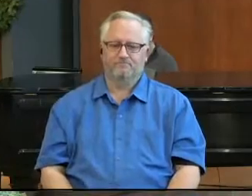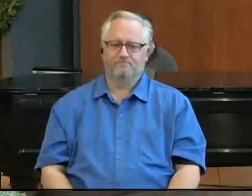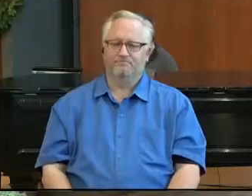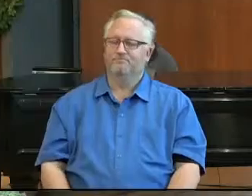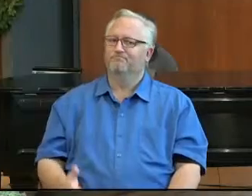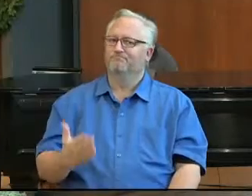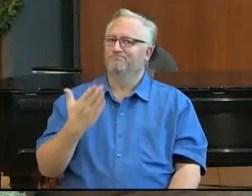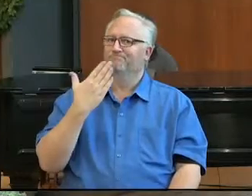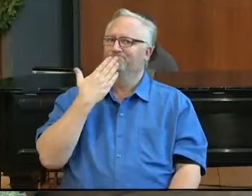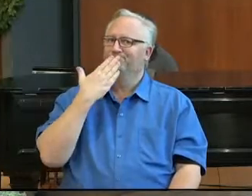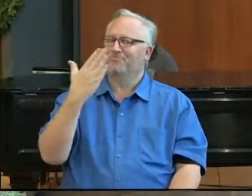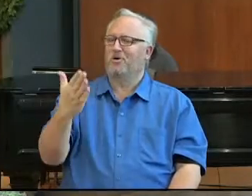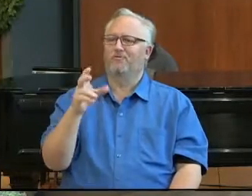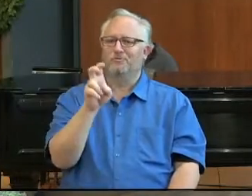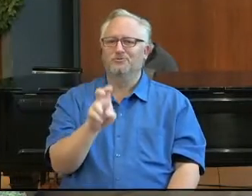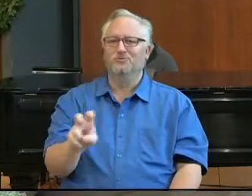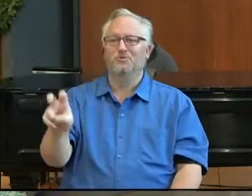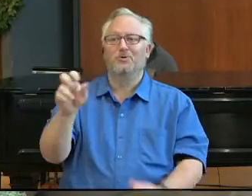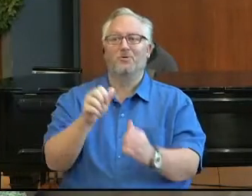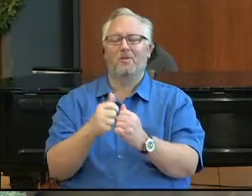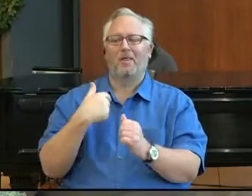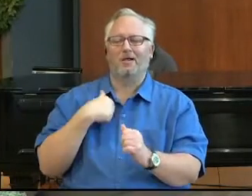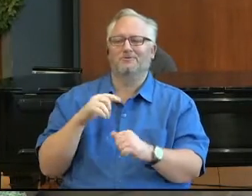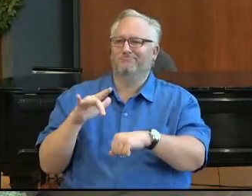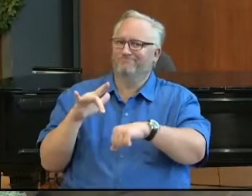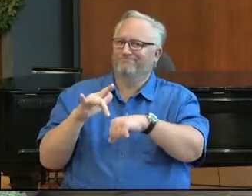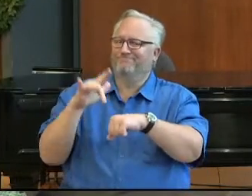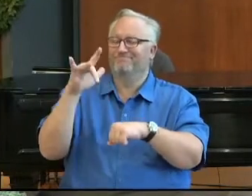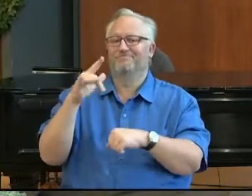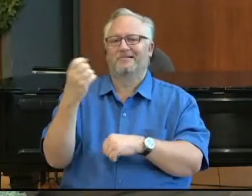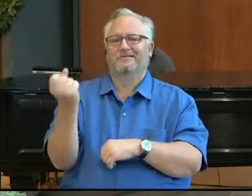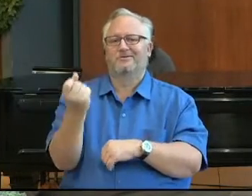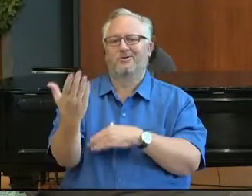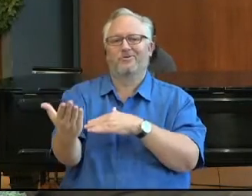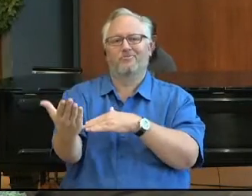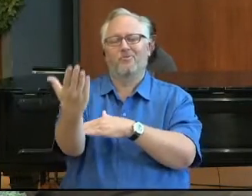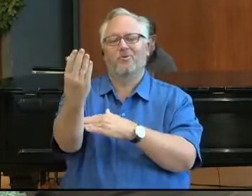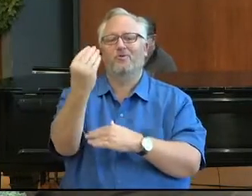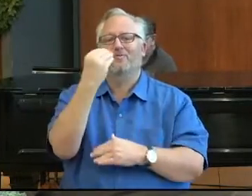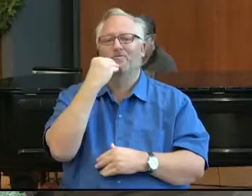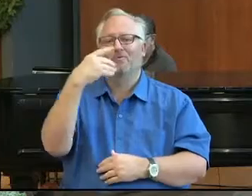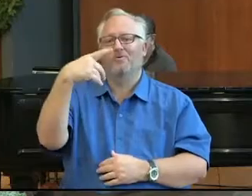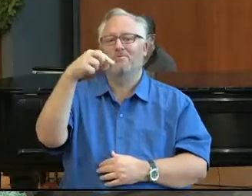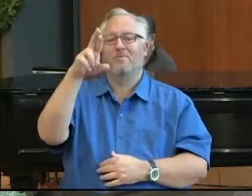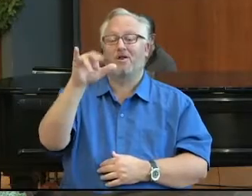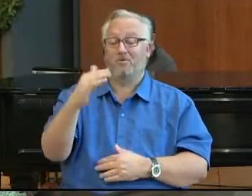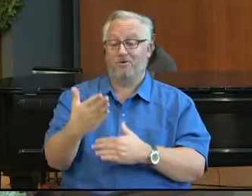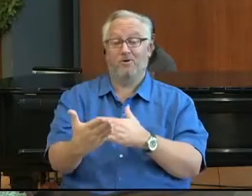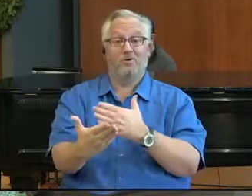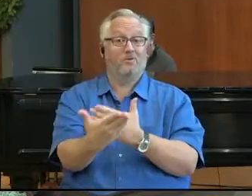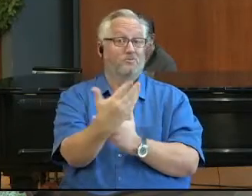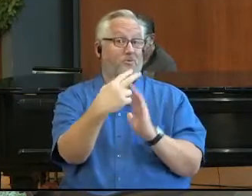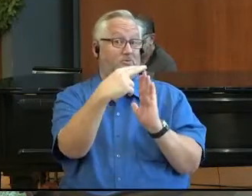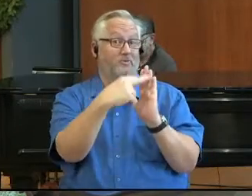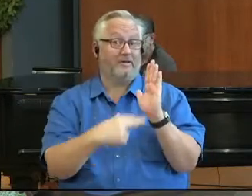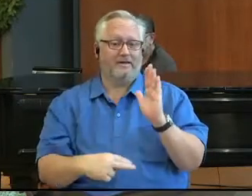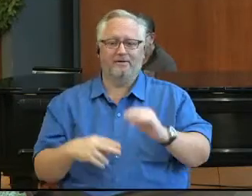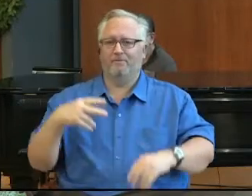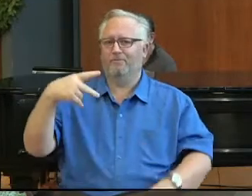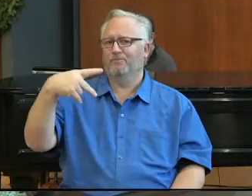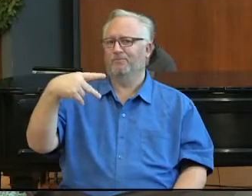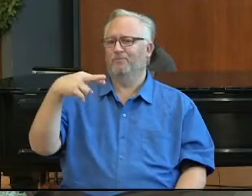Thank you for journeying with us to the food pantry. Our reading this morning, the